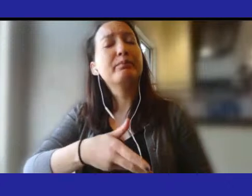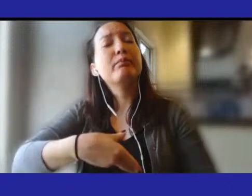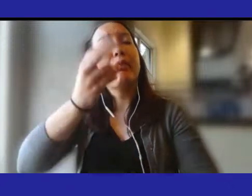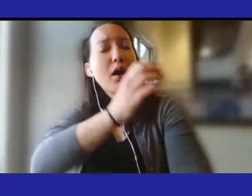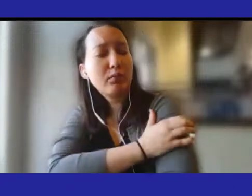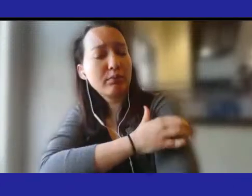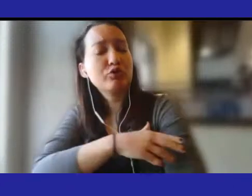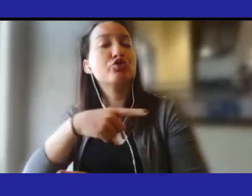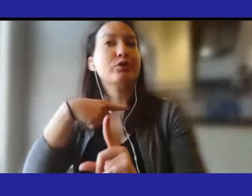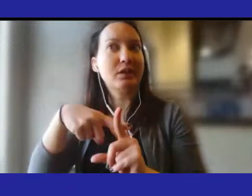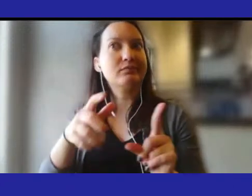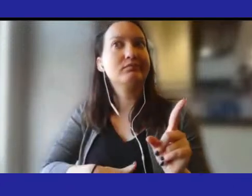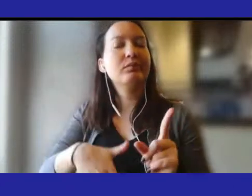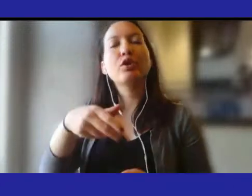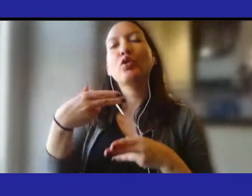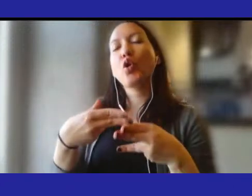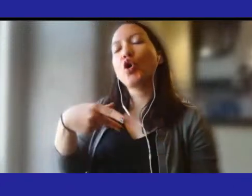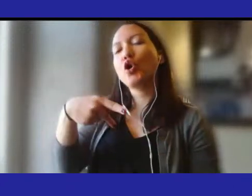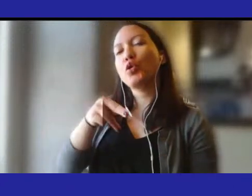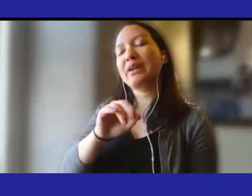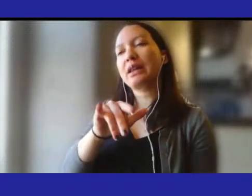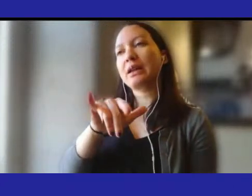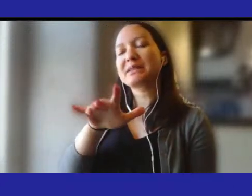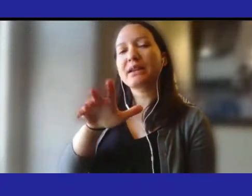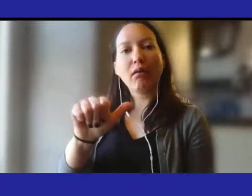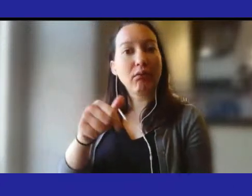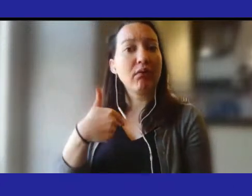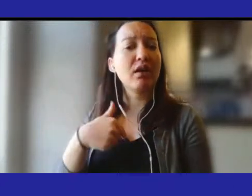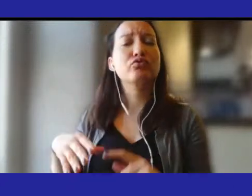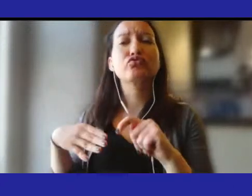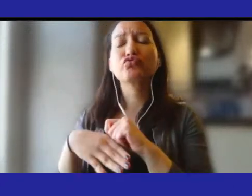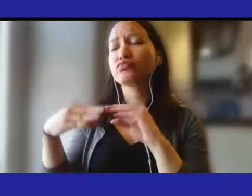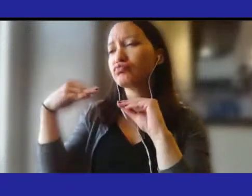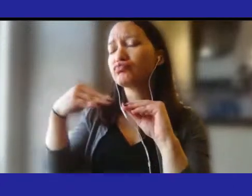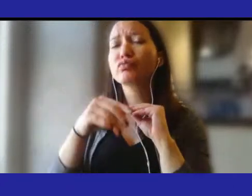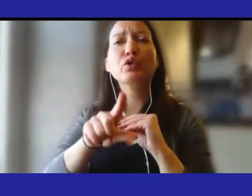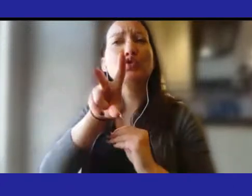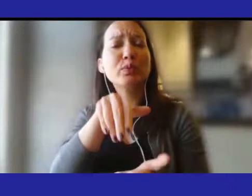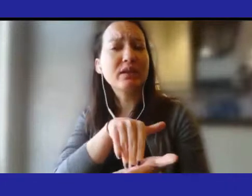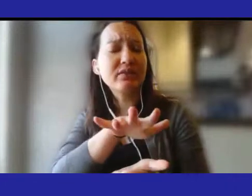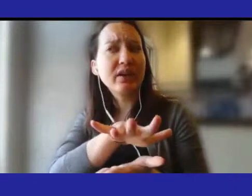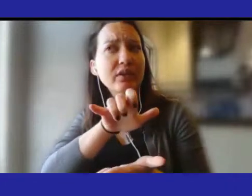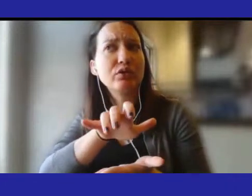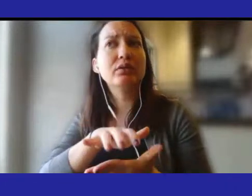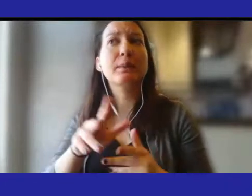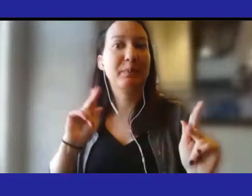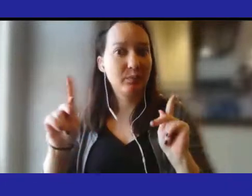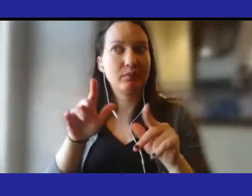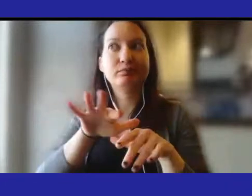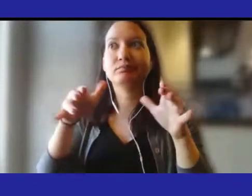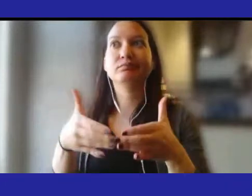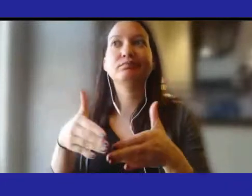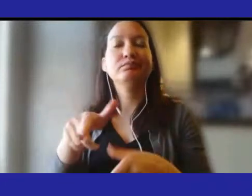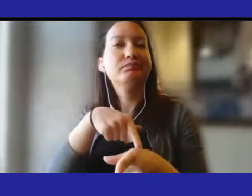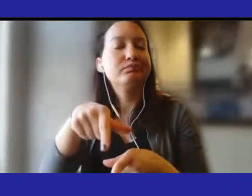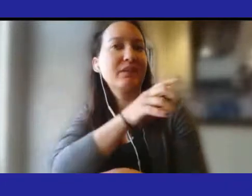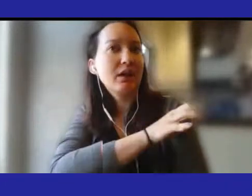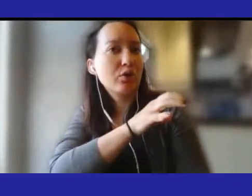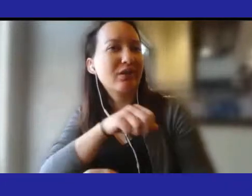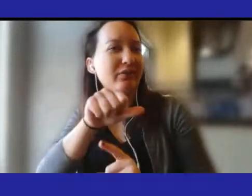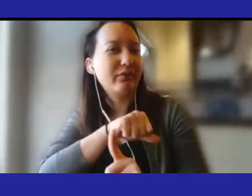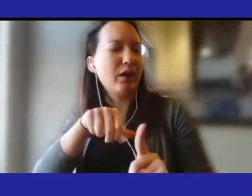or preeclampsia. And we trained 2,500 people within the clinical environment, which is an incredible